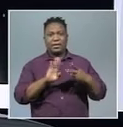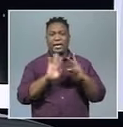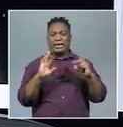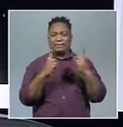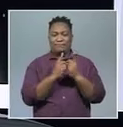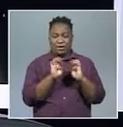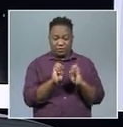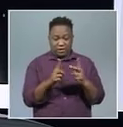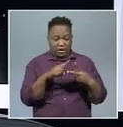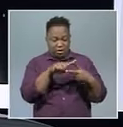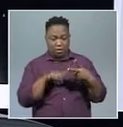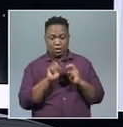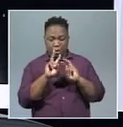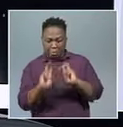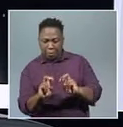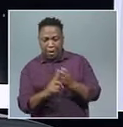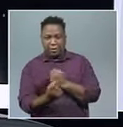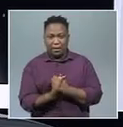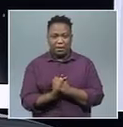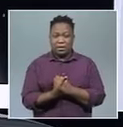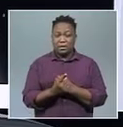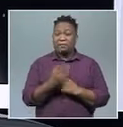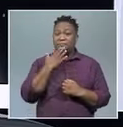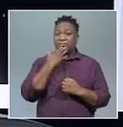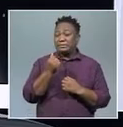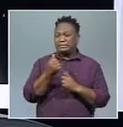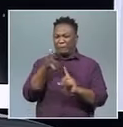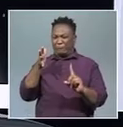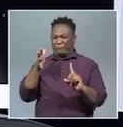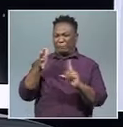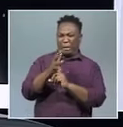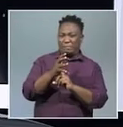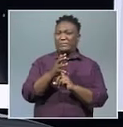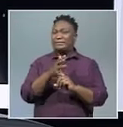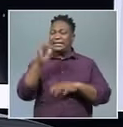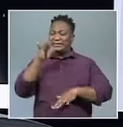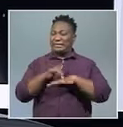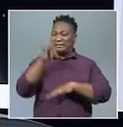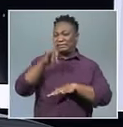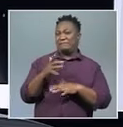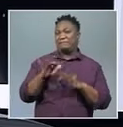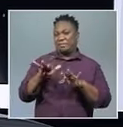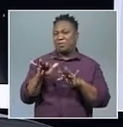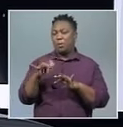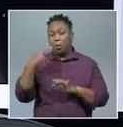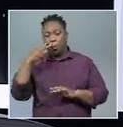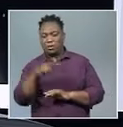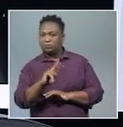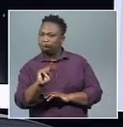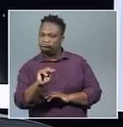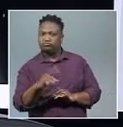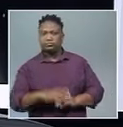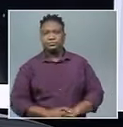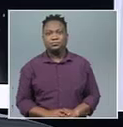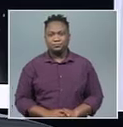now probing the matter. Now, warning, this story contains visuals that are quite graphic and violent. Let's take a look at that